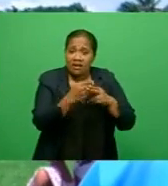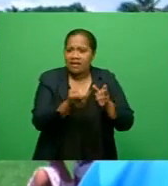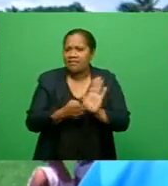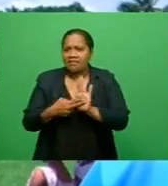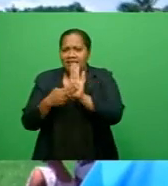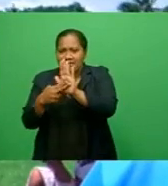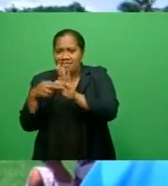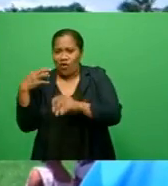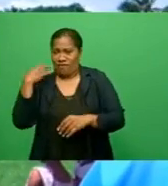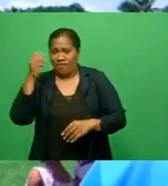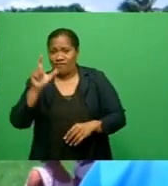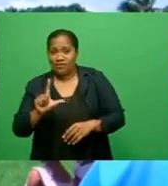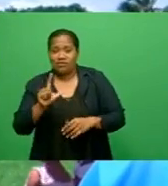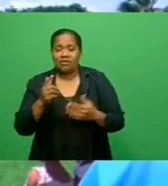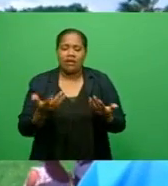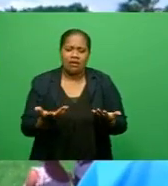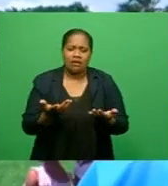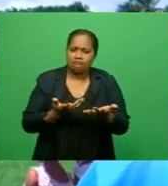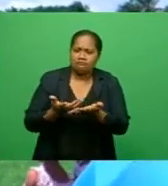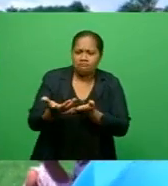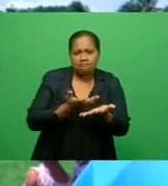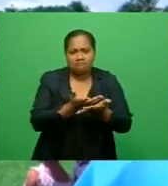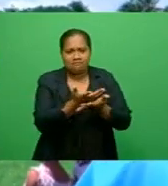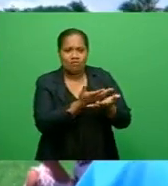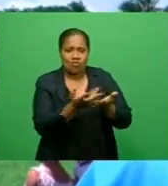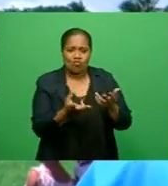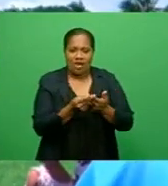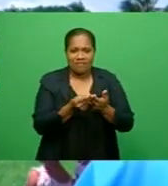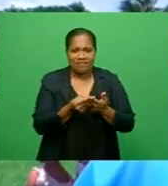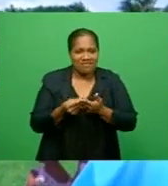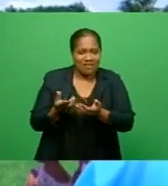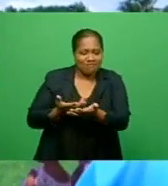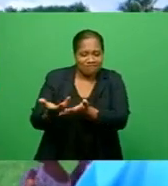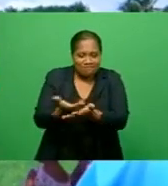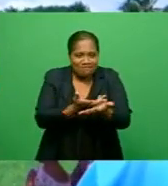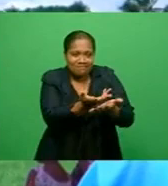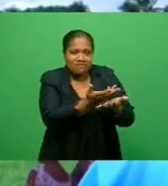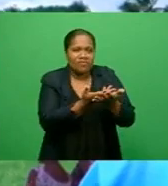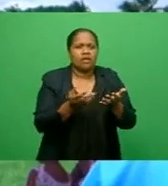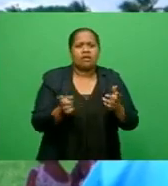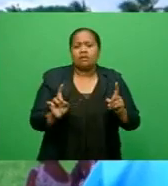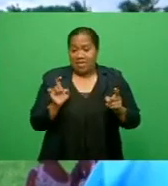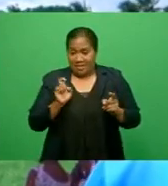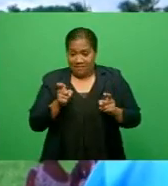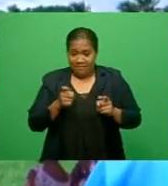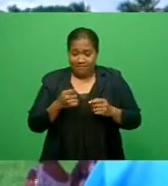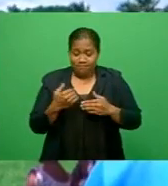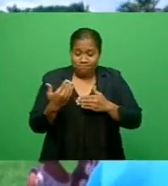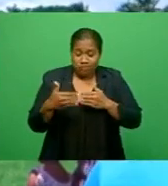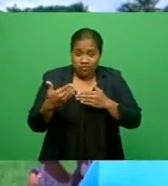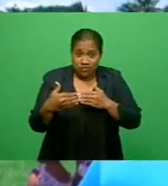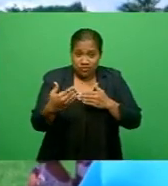officials. We've started discussions with them on, and if this goes ahead, we